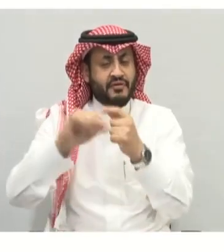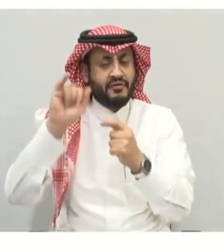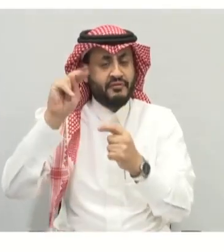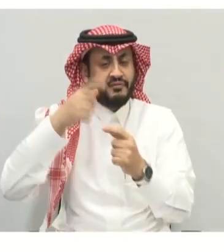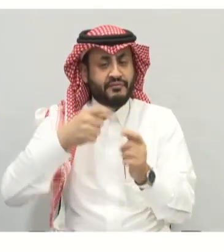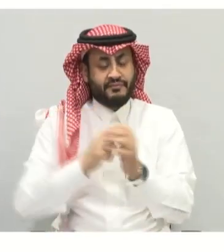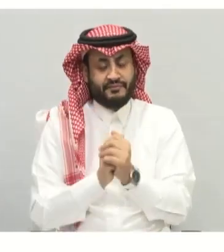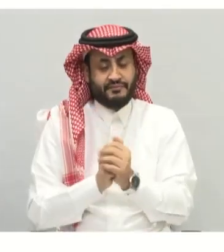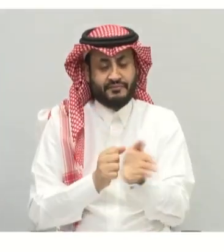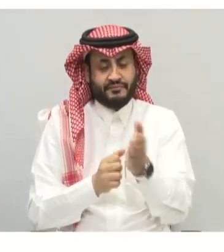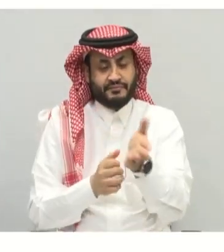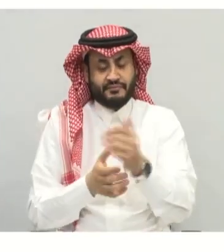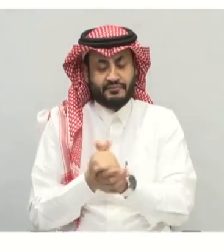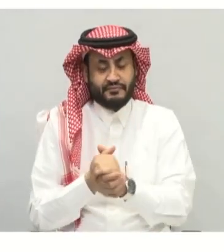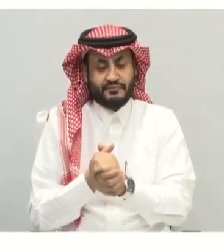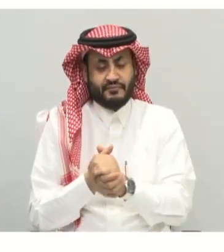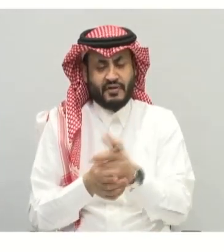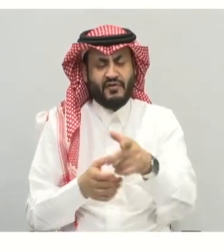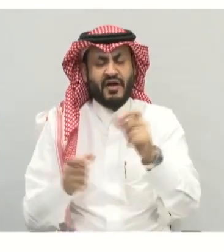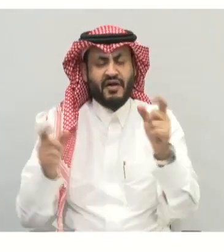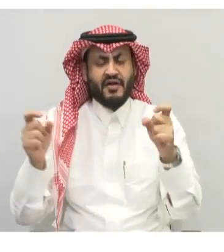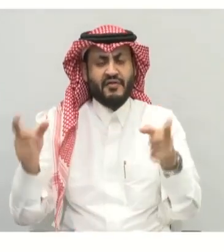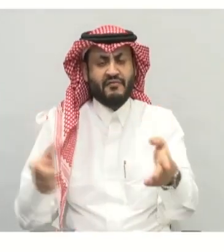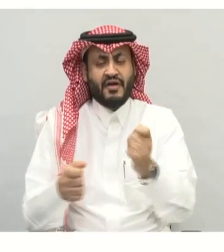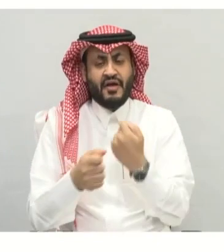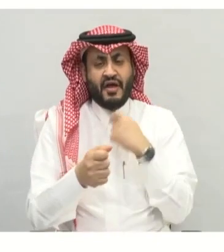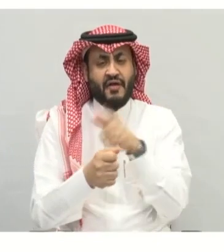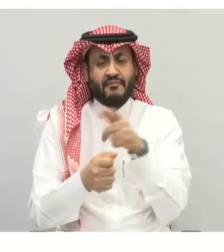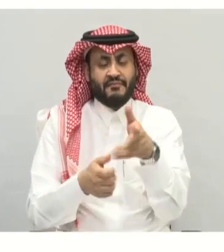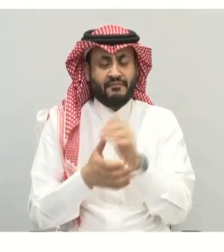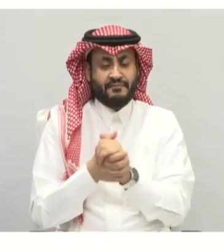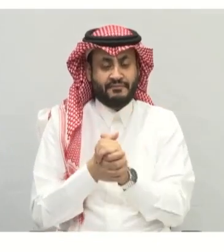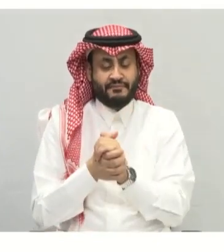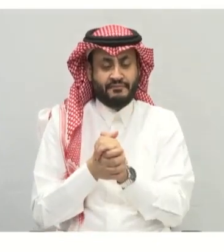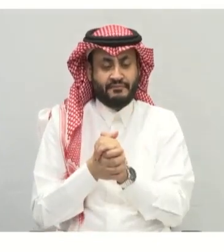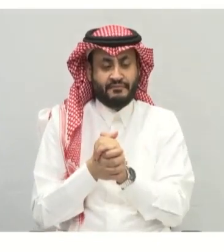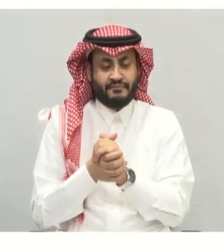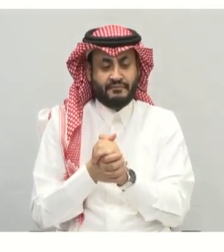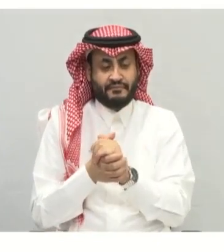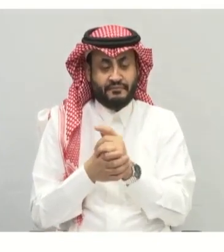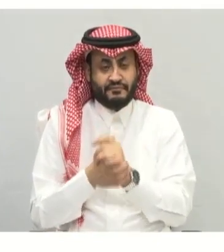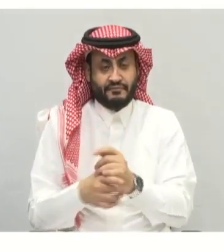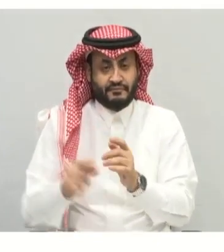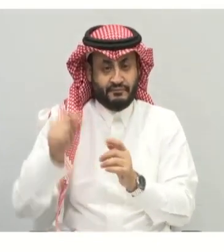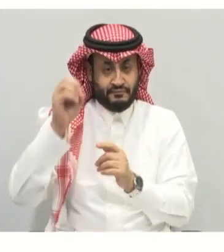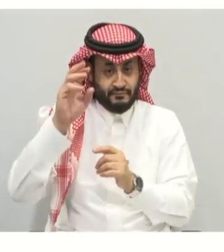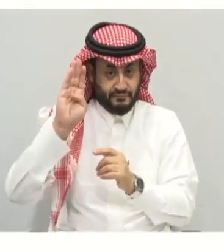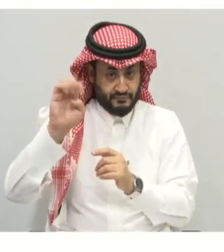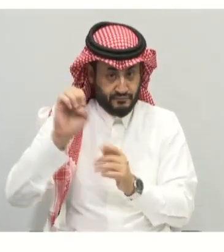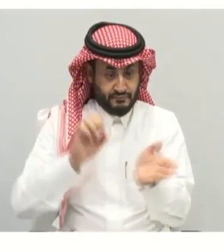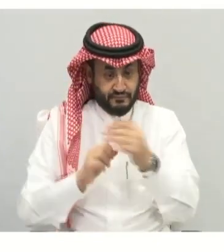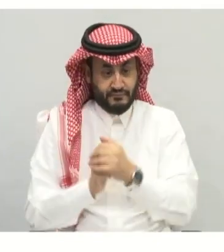so also we learned some of the expressions of advice with infinitives like for example try to be on time